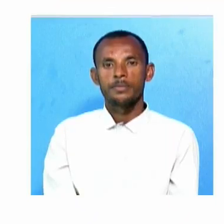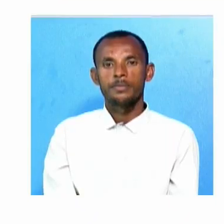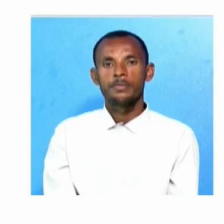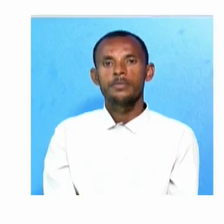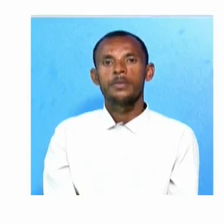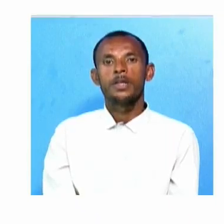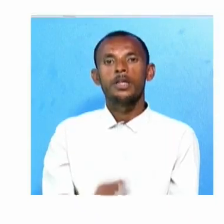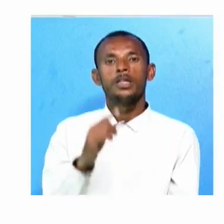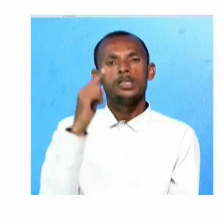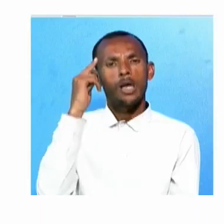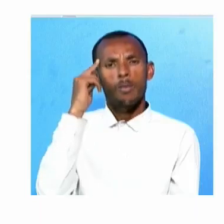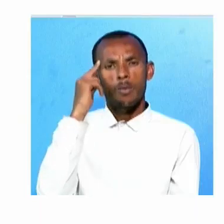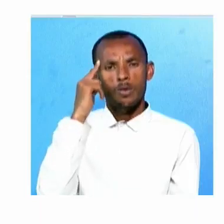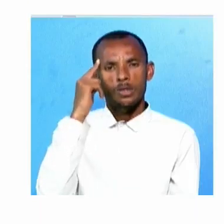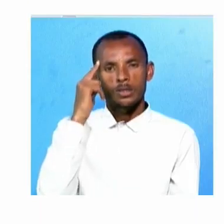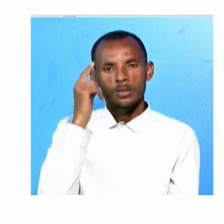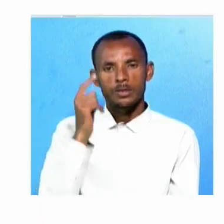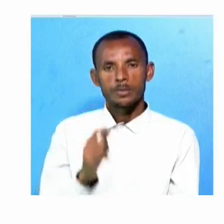Suppose